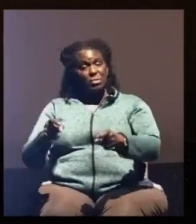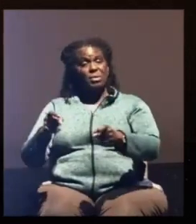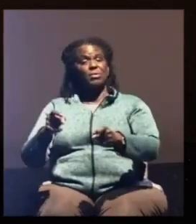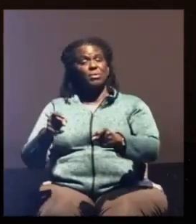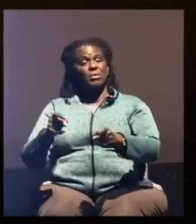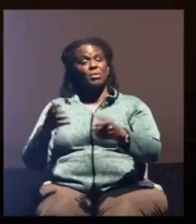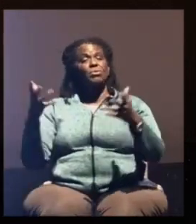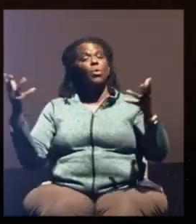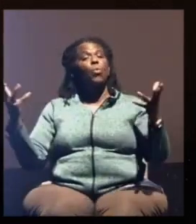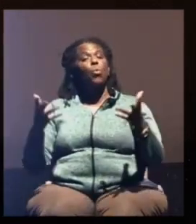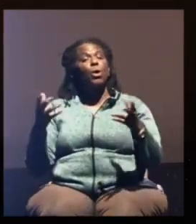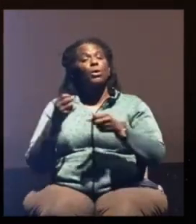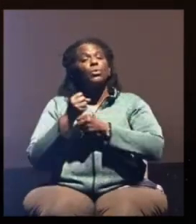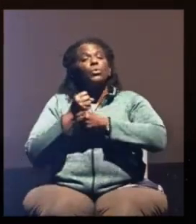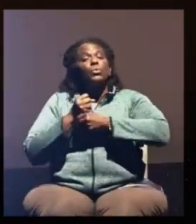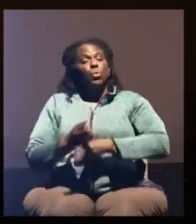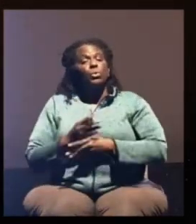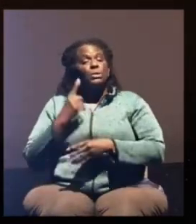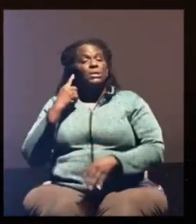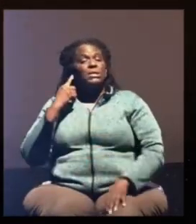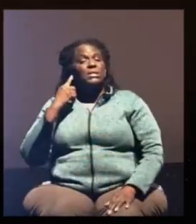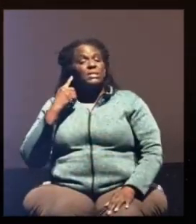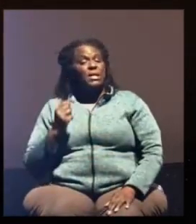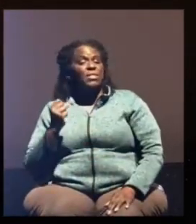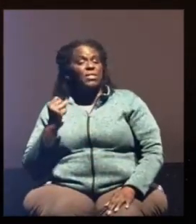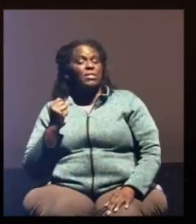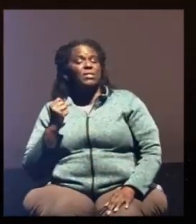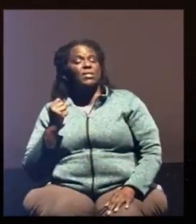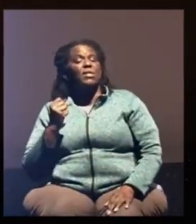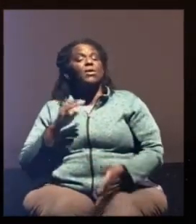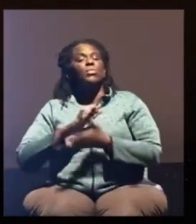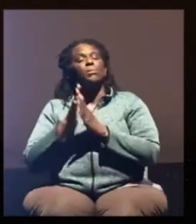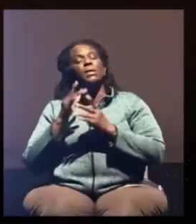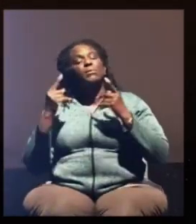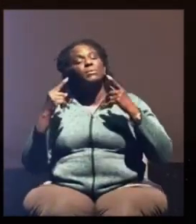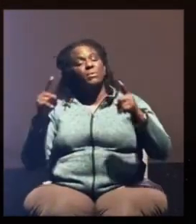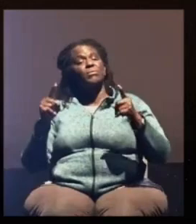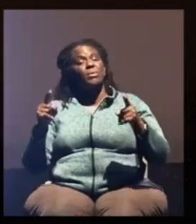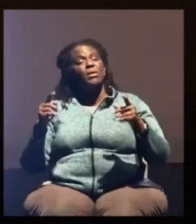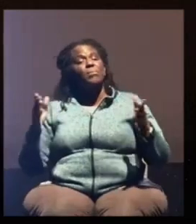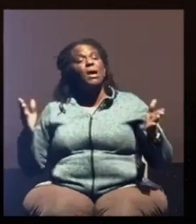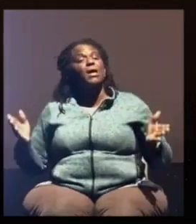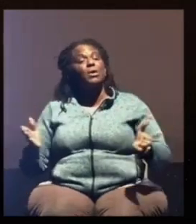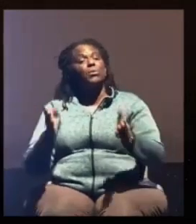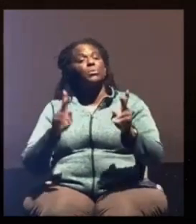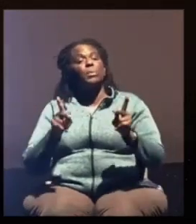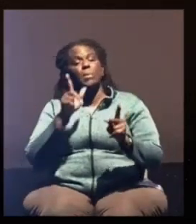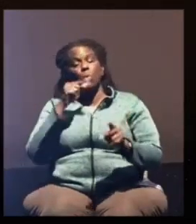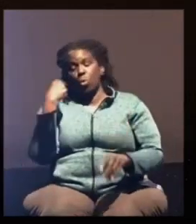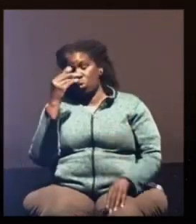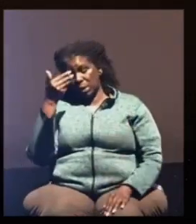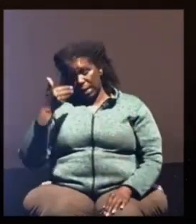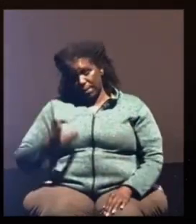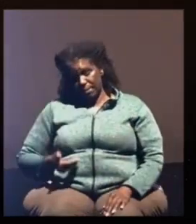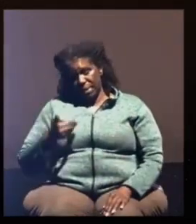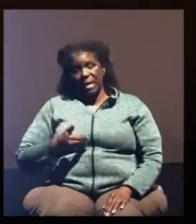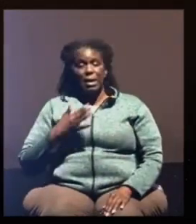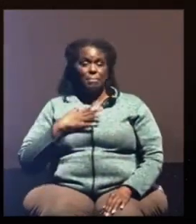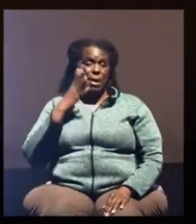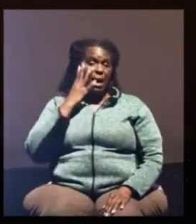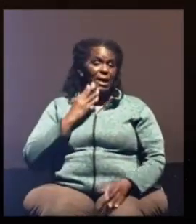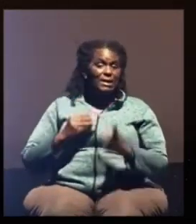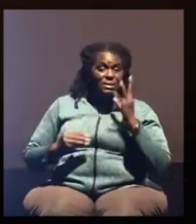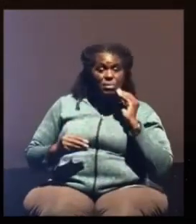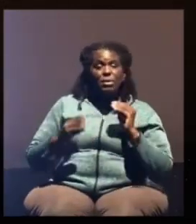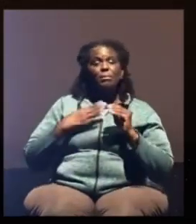of what makes Southern California so special by promoting people who look like me. My experience,